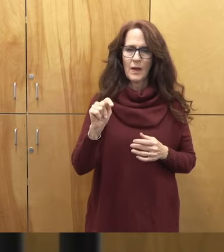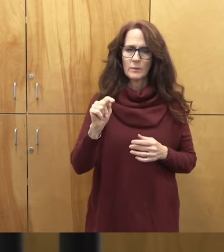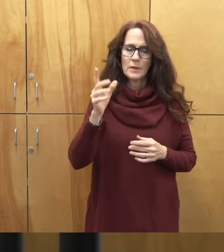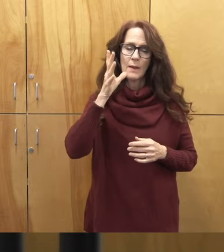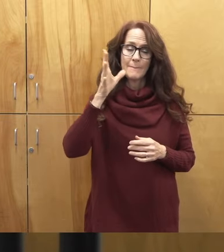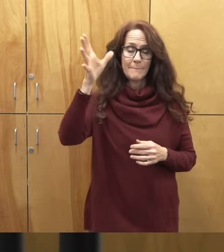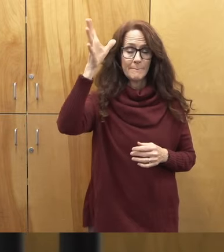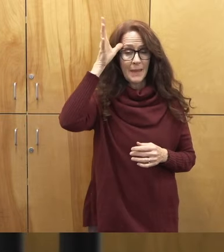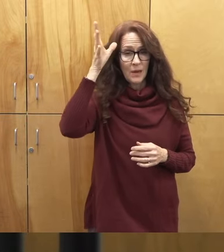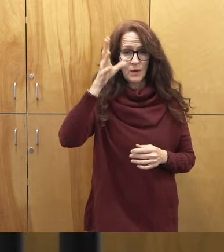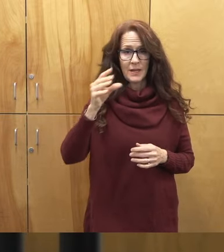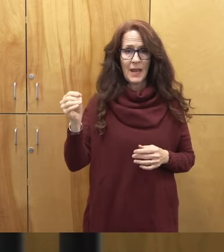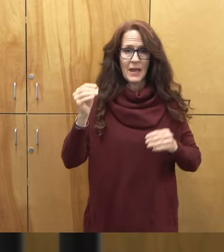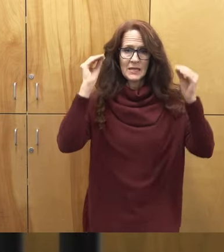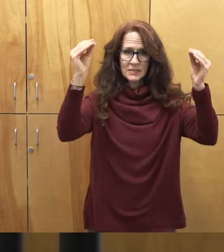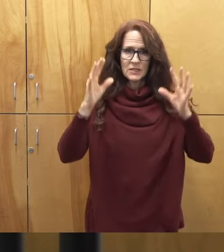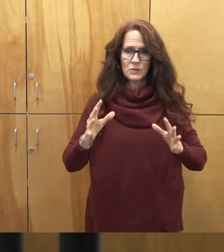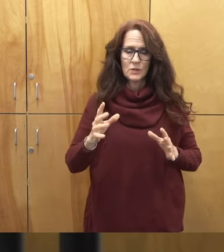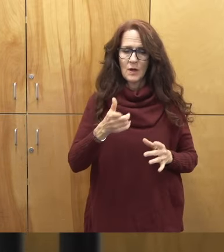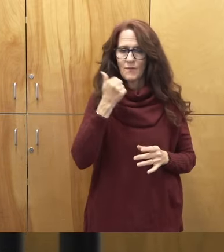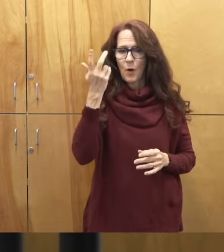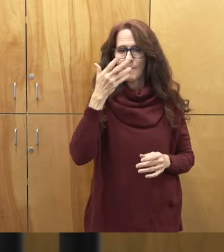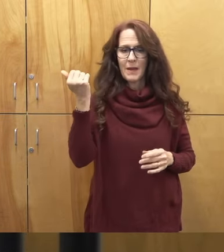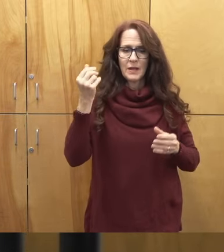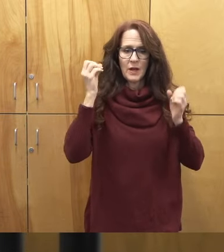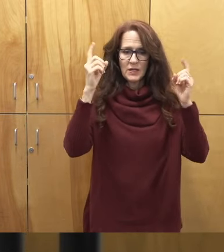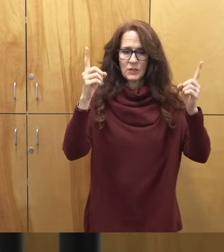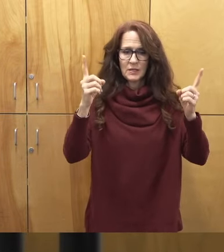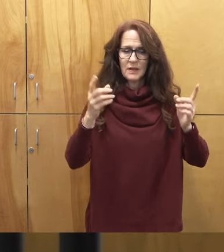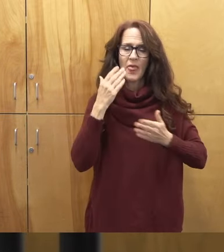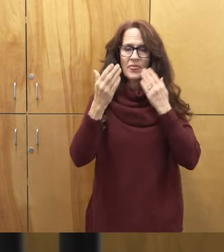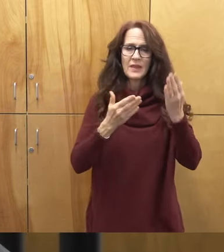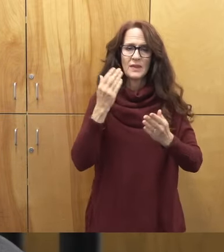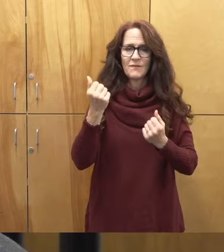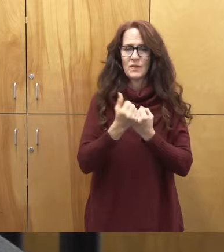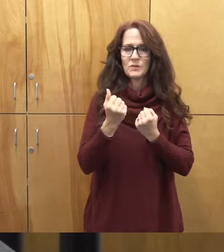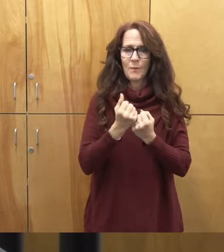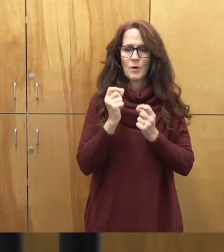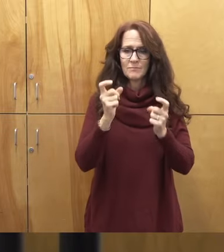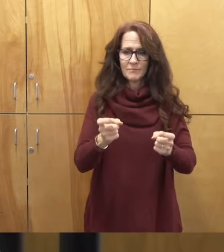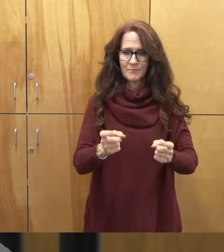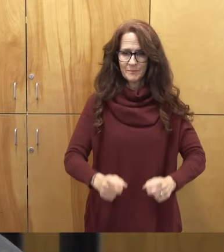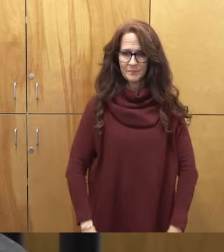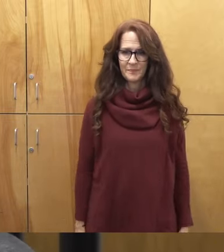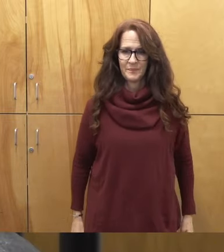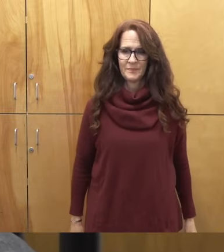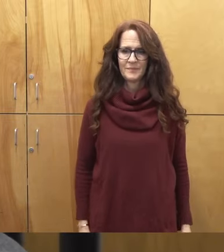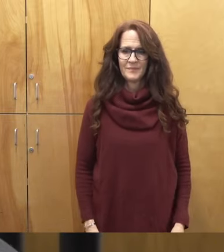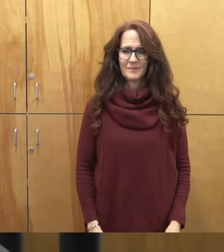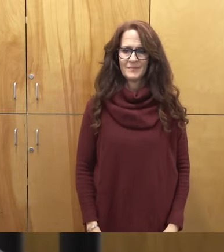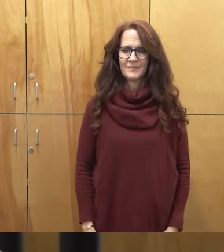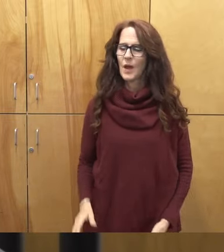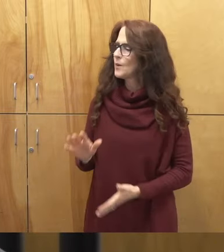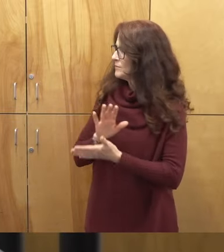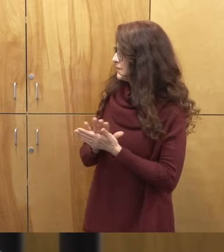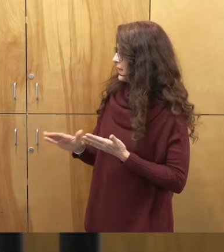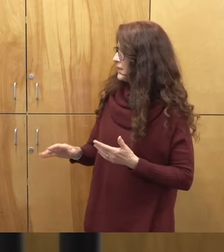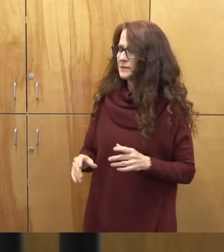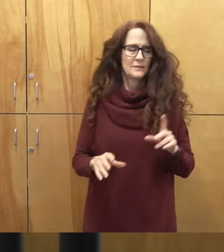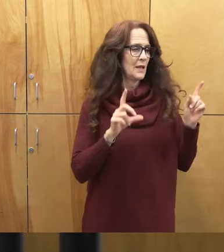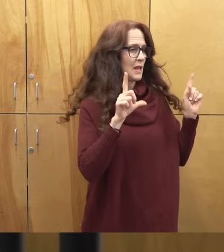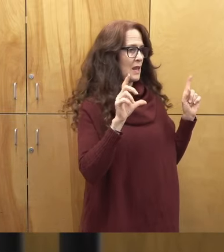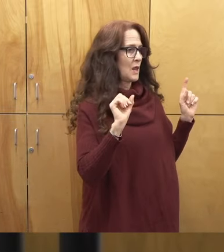Parent and Teachers for a Better Education. I just wanted to thank them for their support. Very nice. I, too,